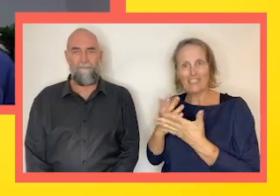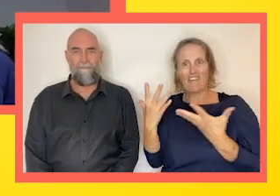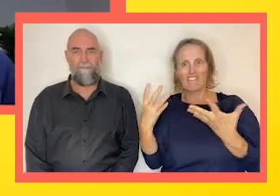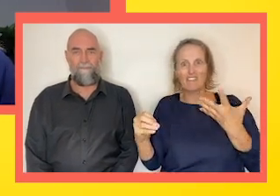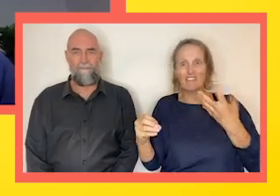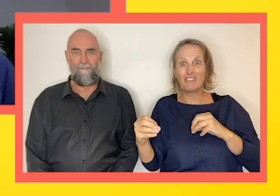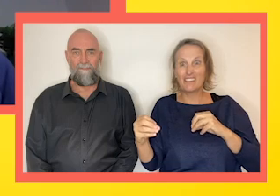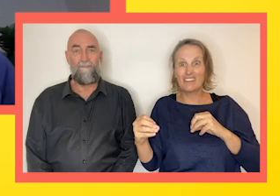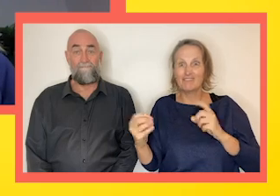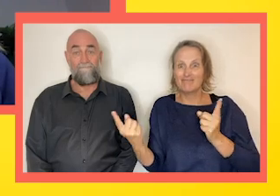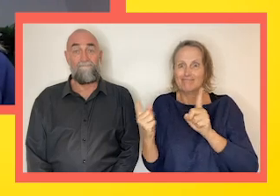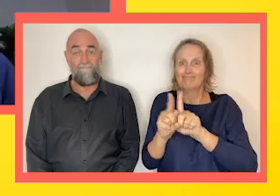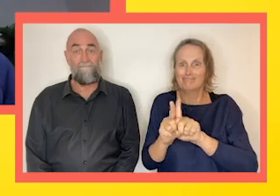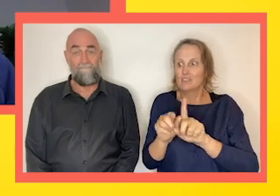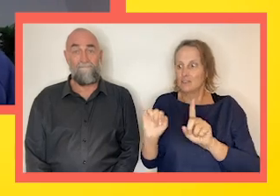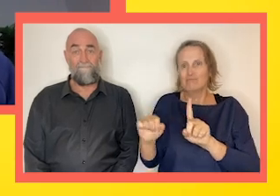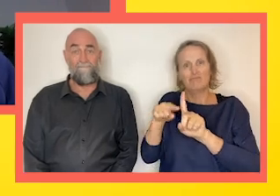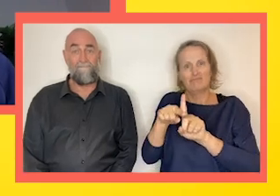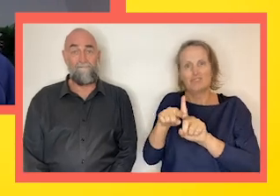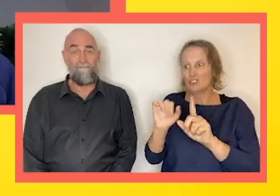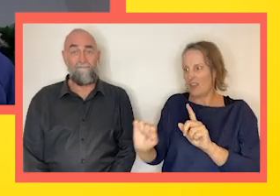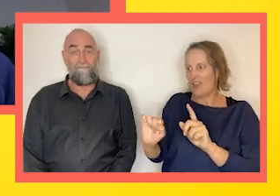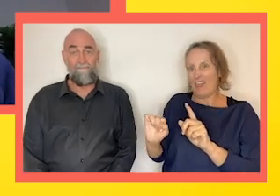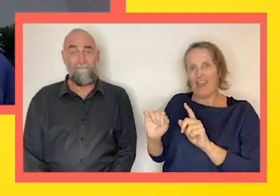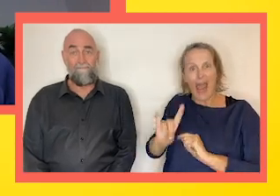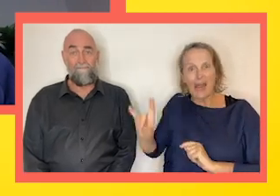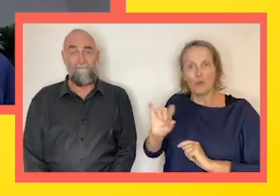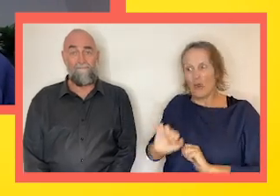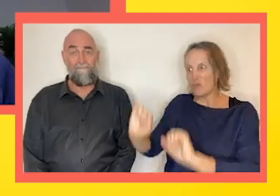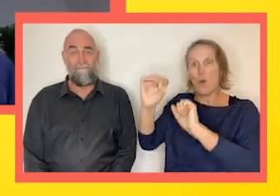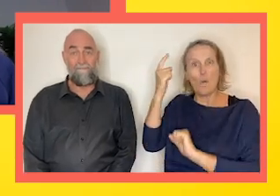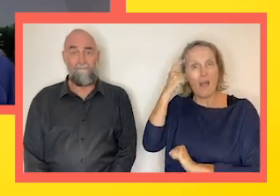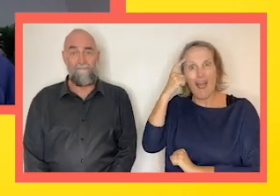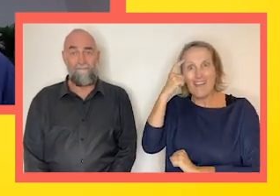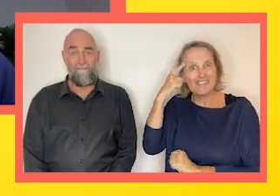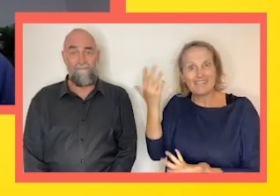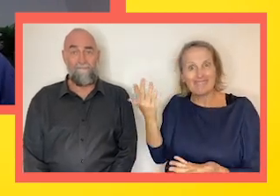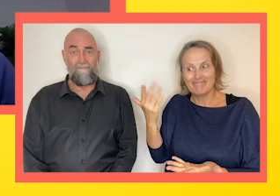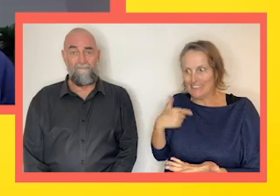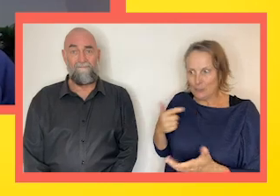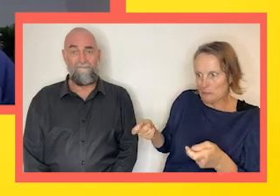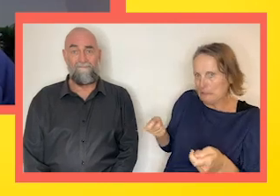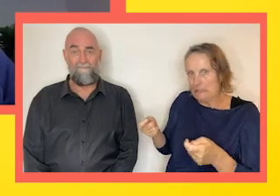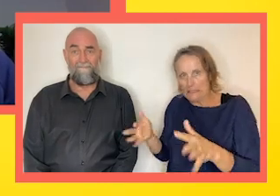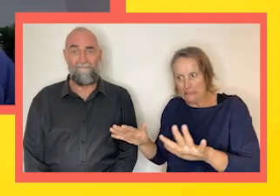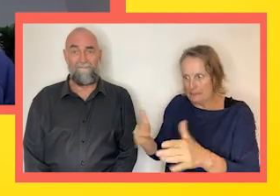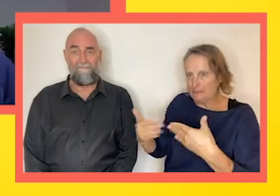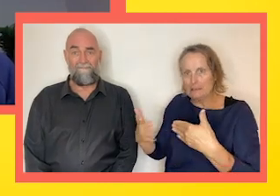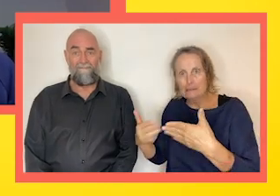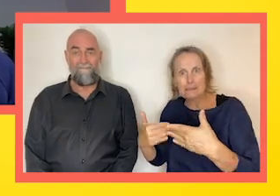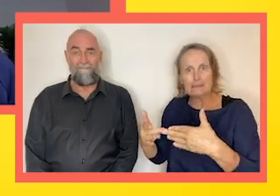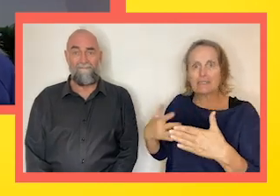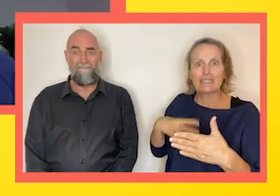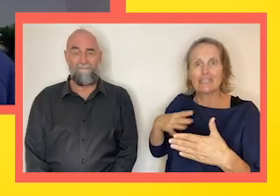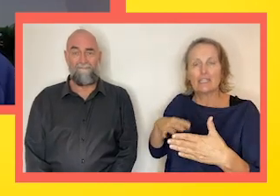of the partnership, and they're an animal that they have their own mind. So, you know, you've